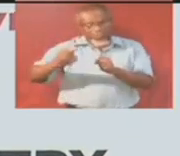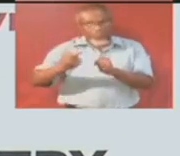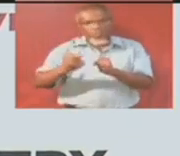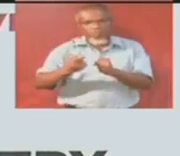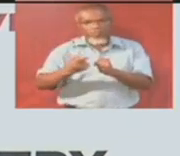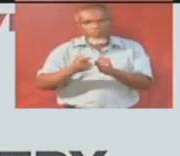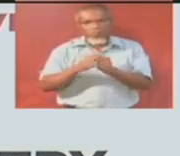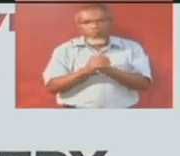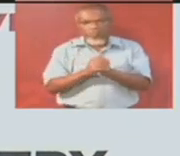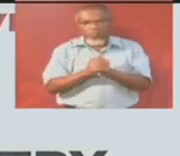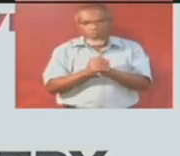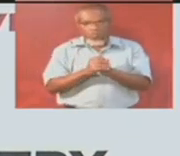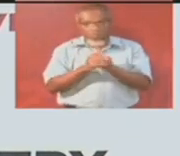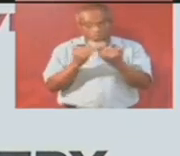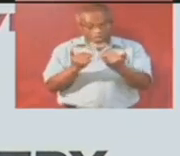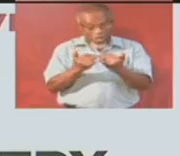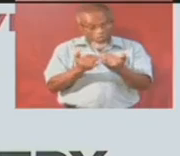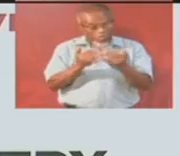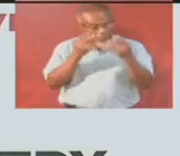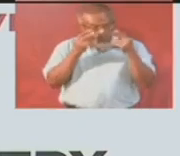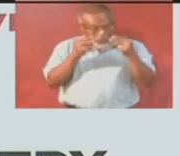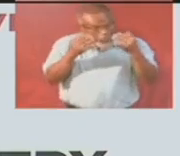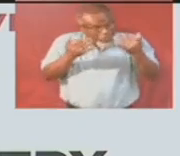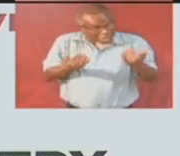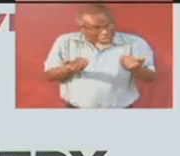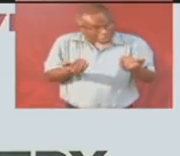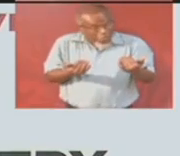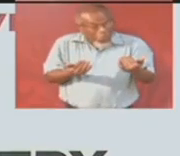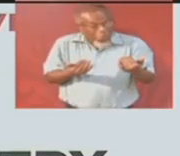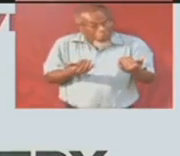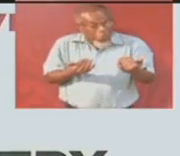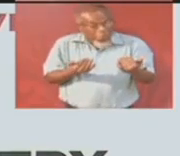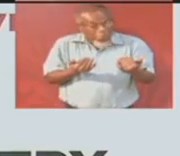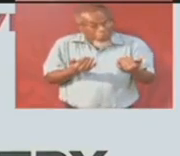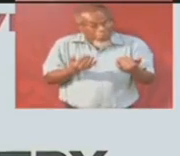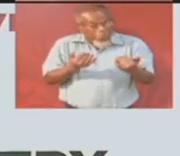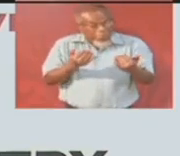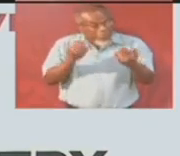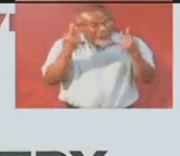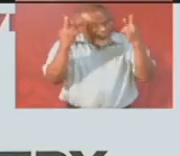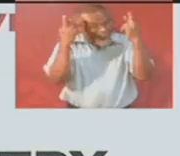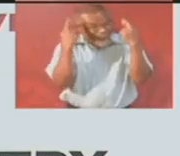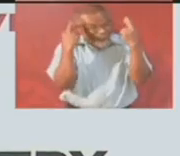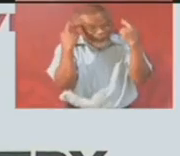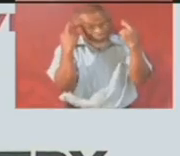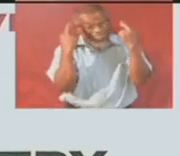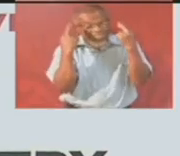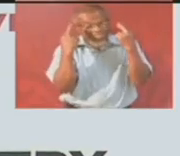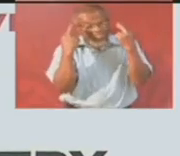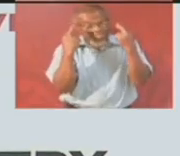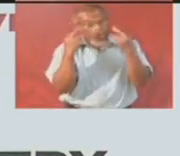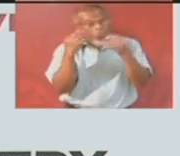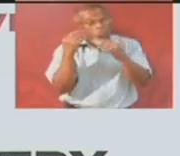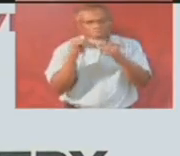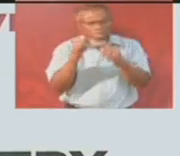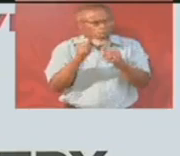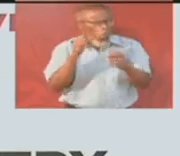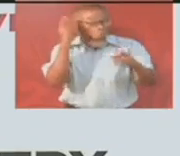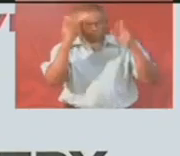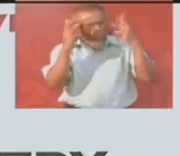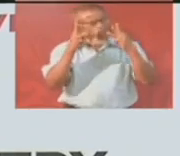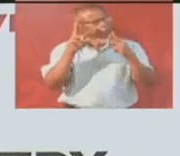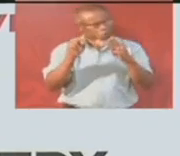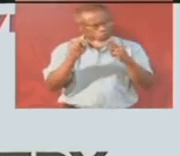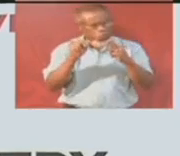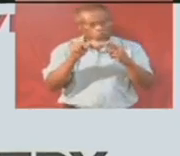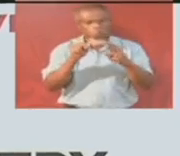as we stand now, hear my words carefully, things can change. As we stand now, we are not overly concerned about supply